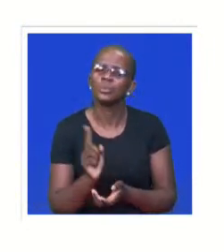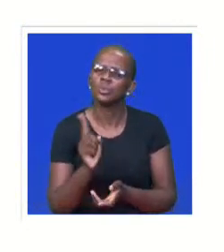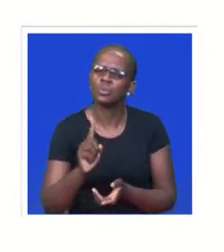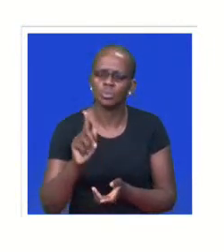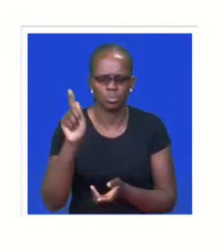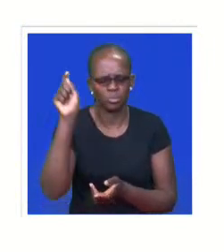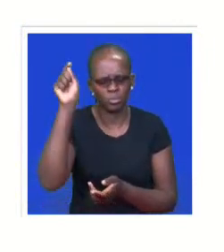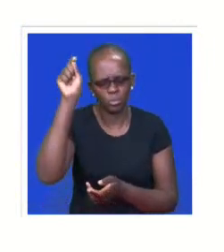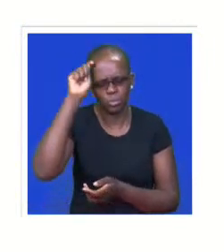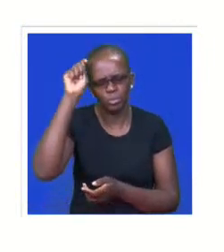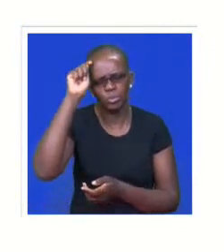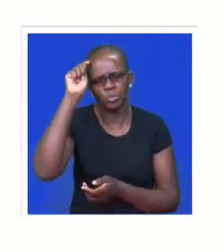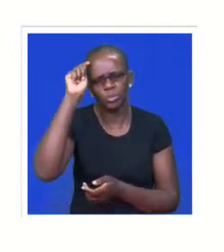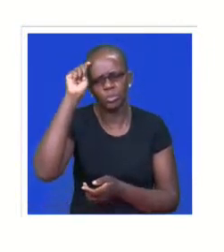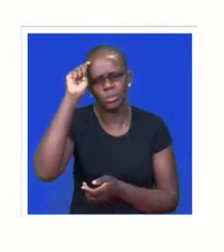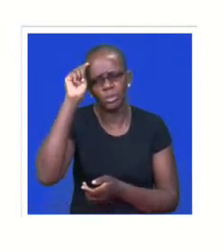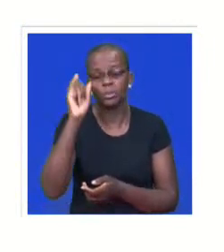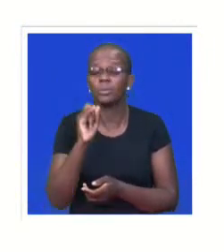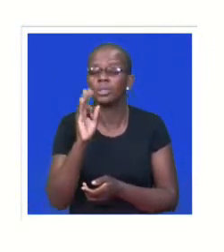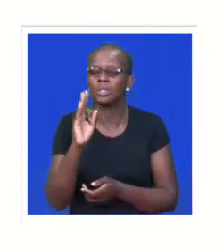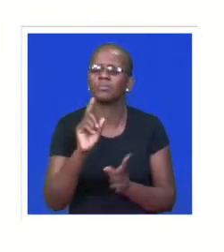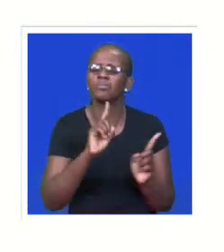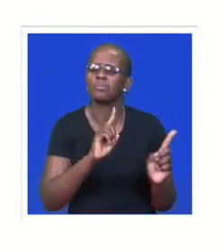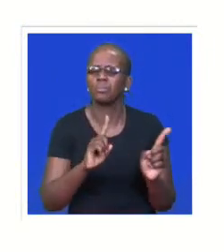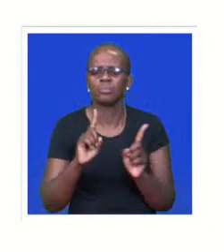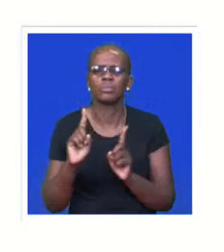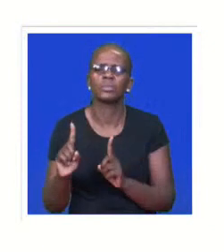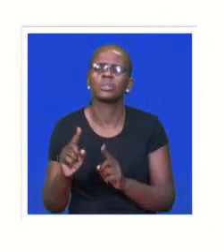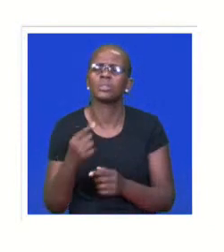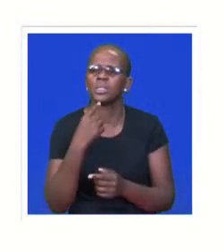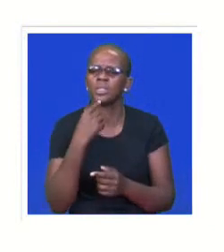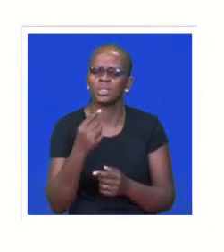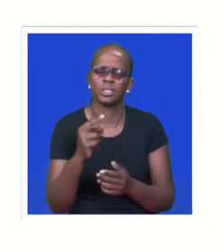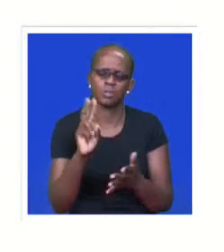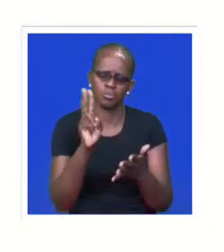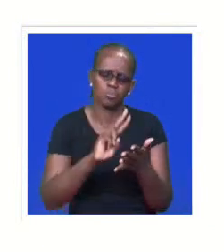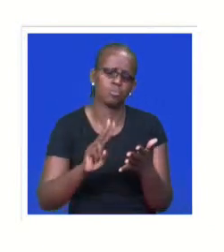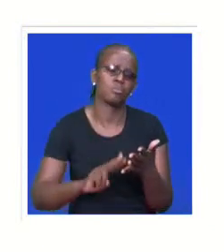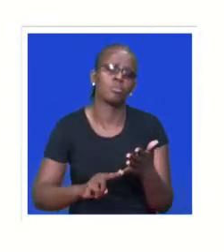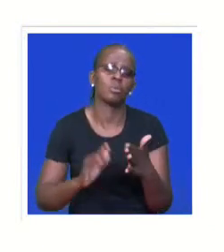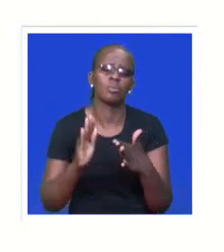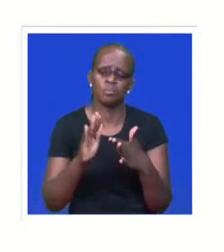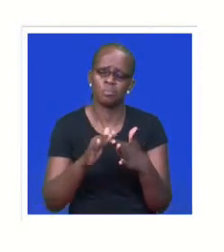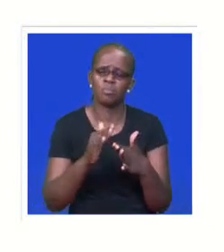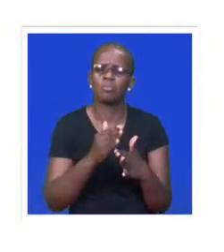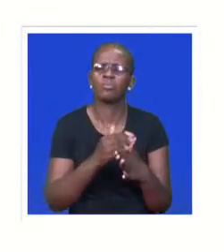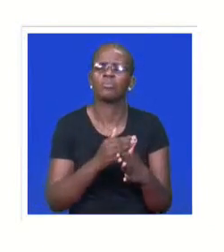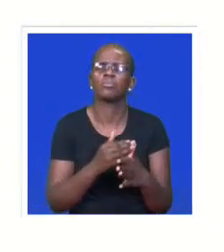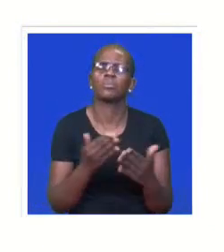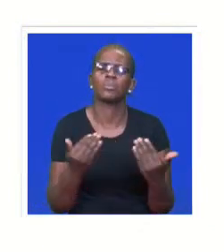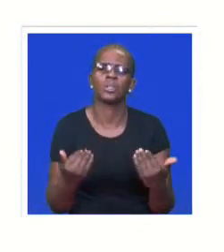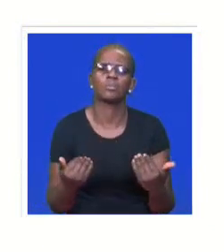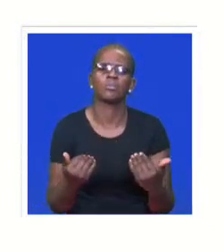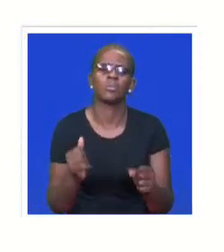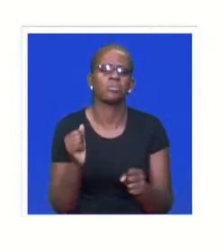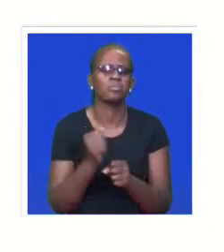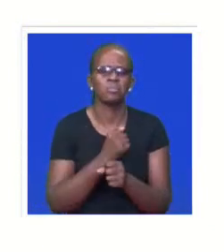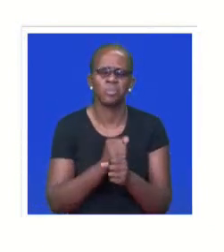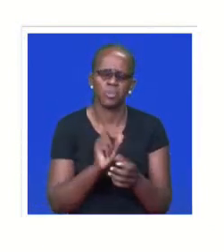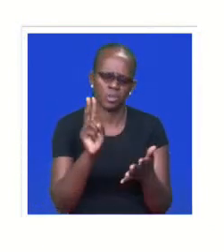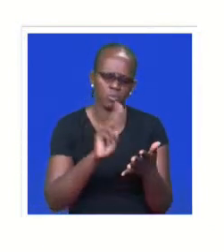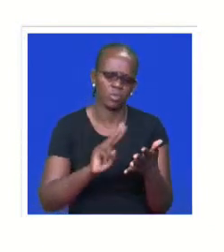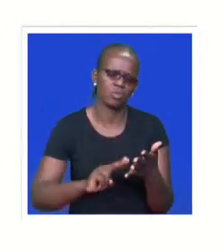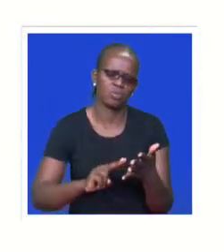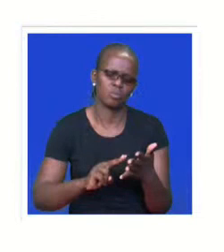comprehension passage? Today, we are not just going to be reading for fun, dear Elena. What we shall be doing today, you need to read